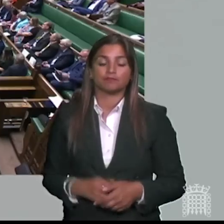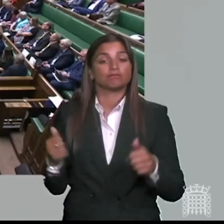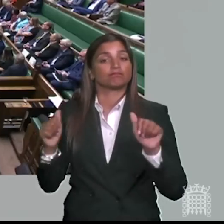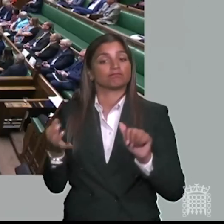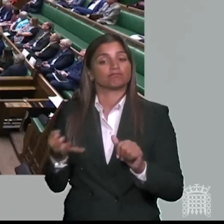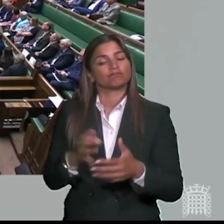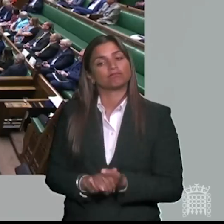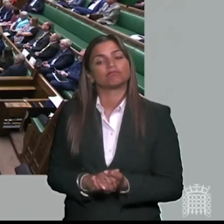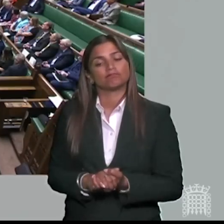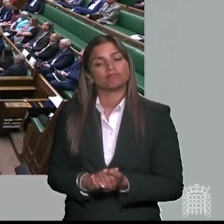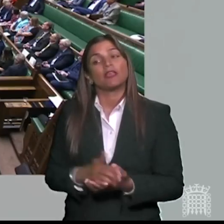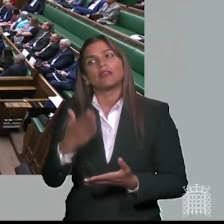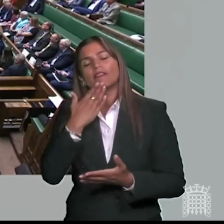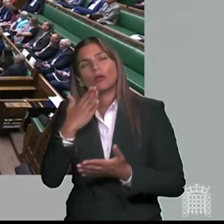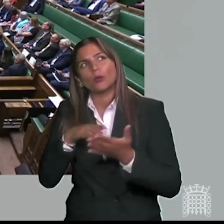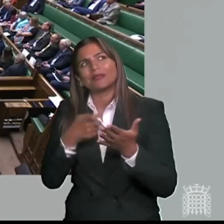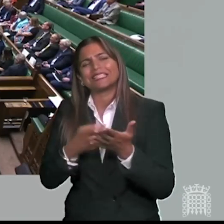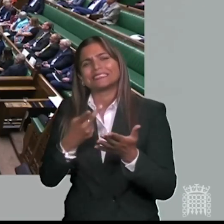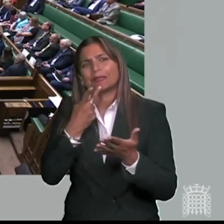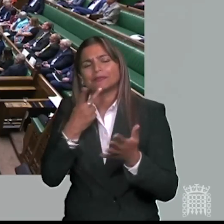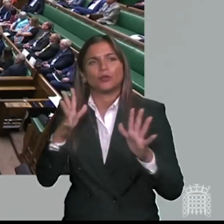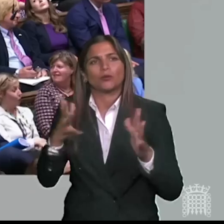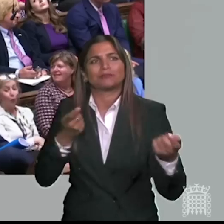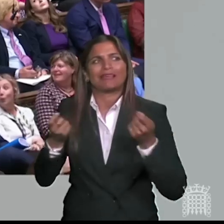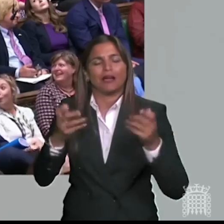Mr. Speaker.